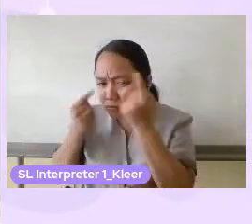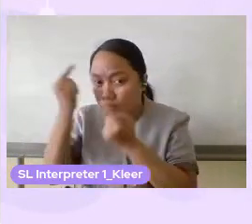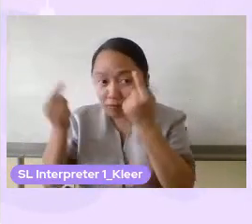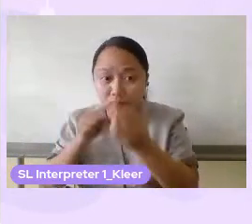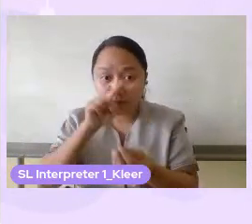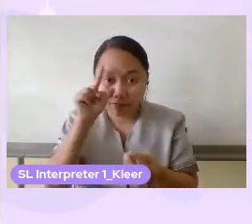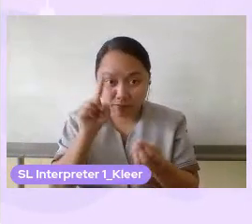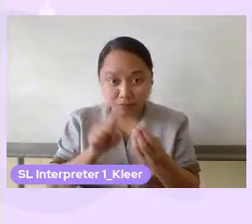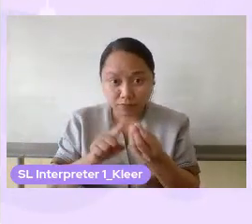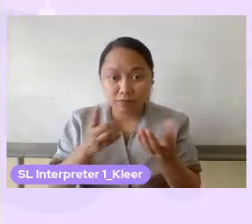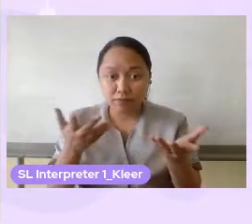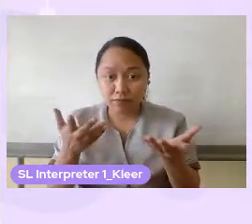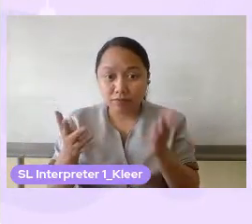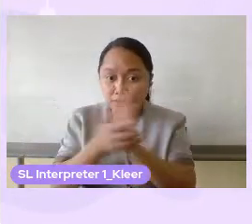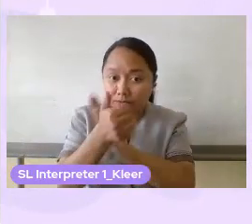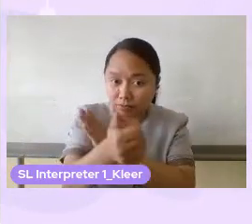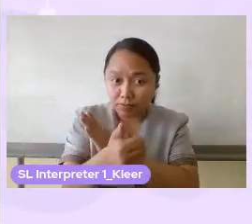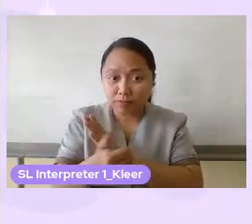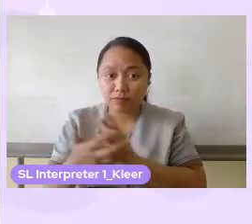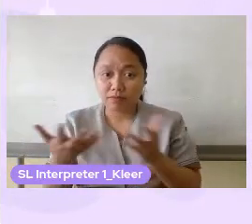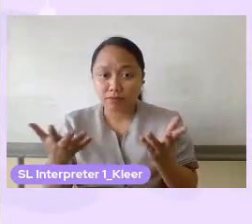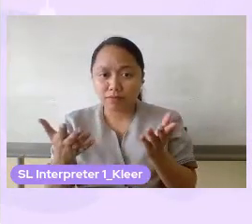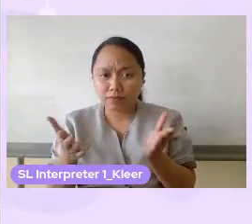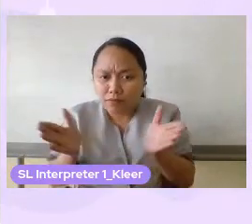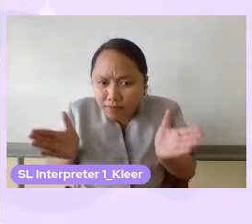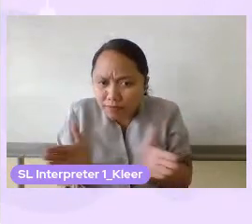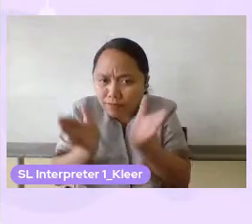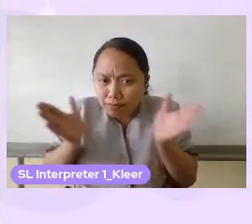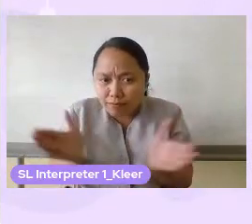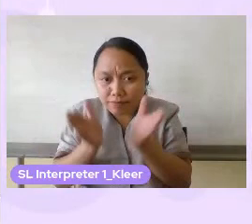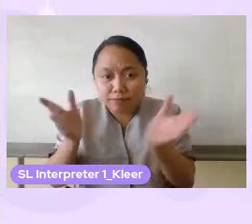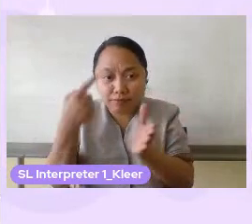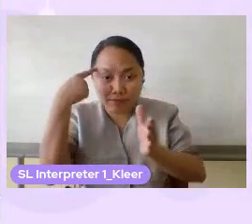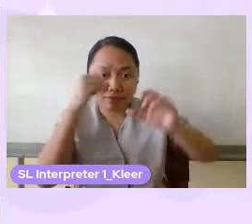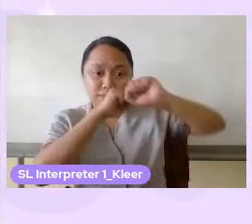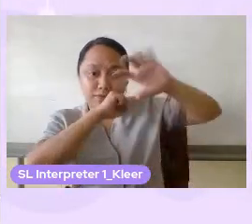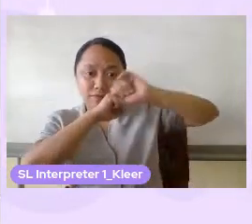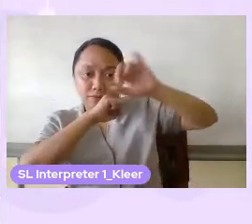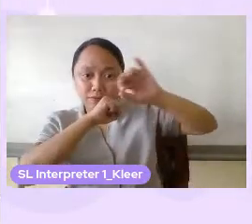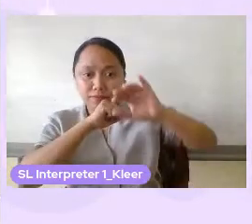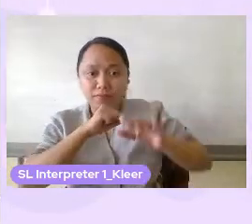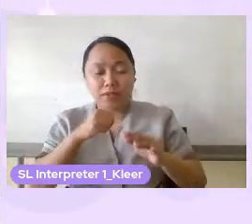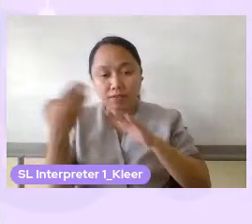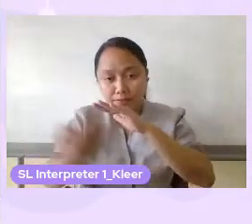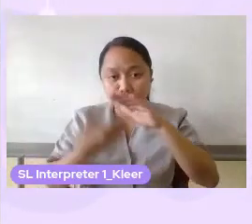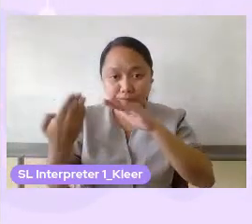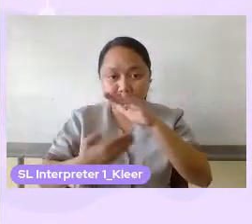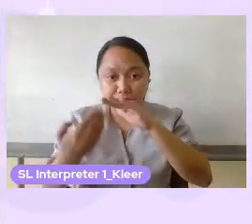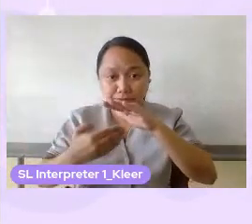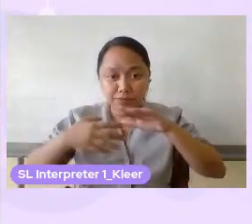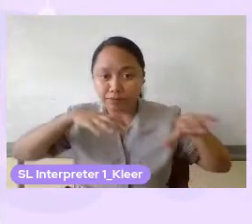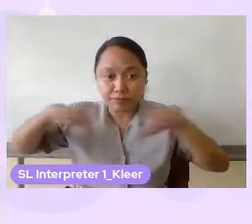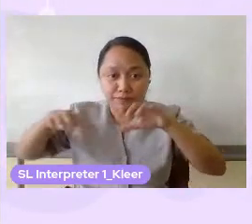country na i-push po natin ang pag-promote ng basic computer skills, digital communication skills, data analysis